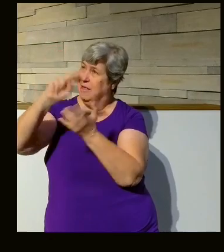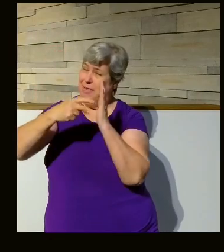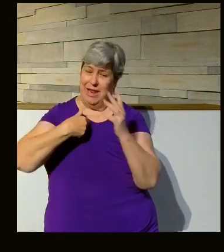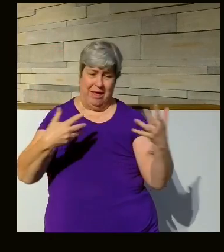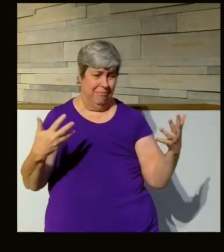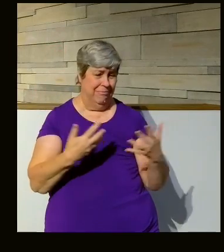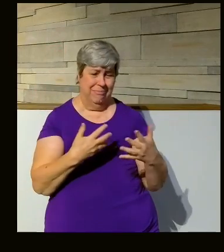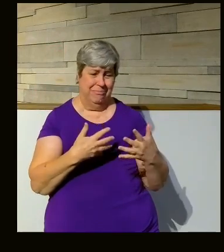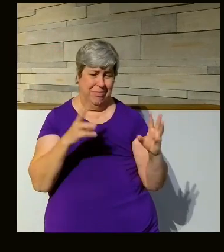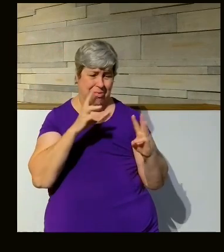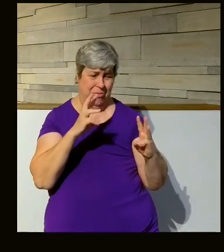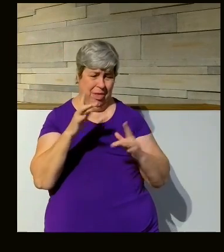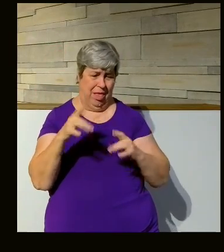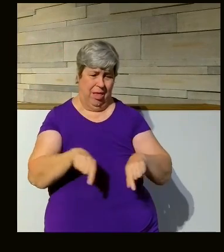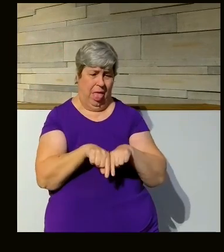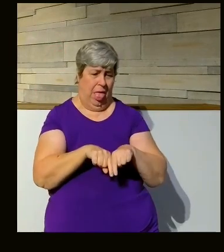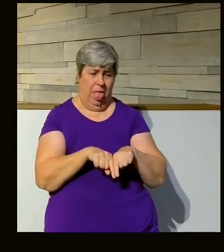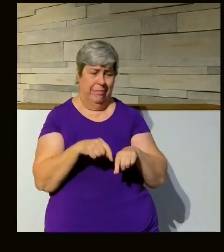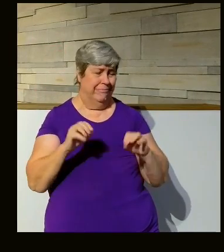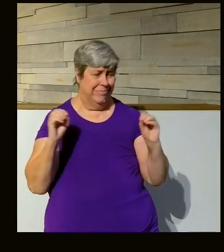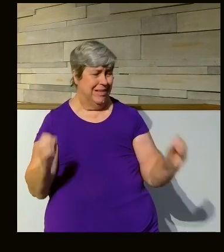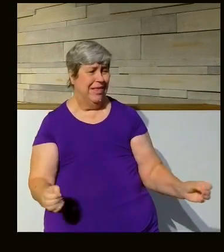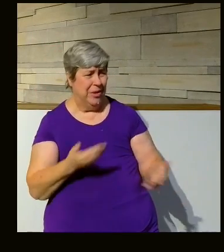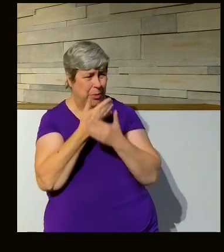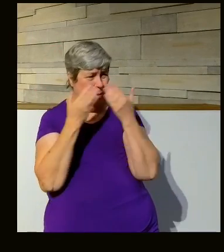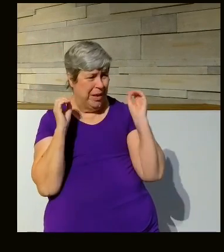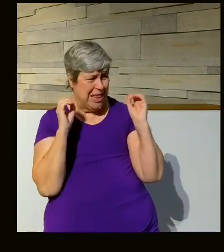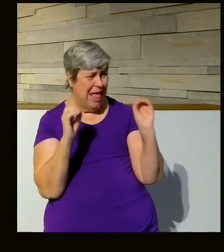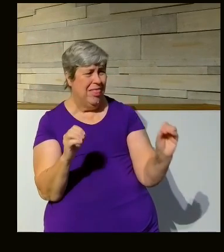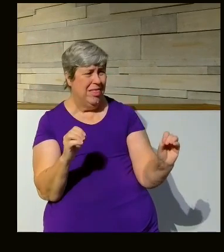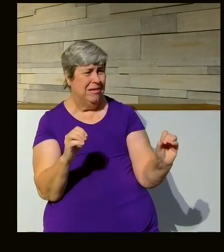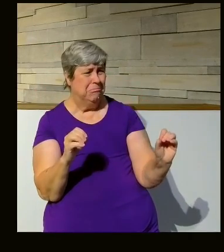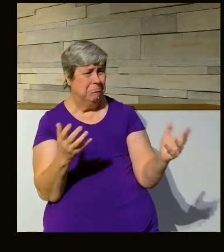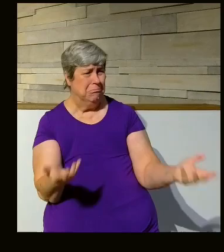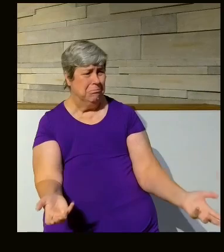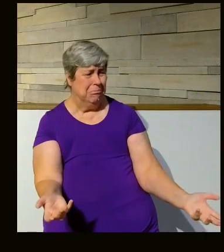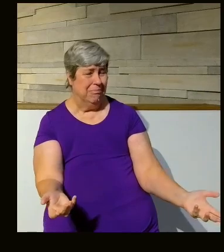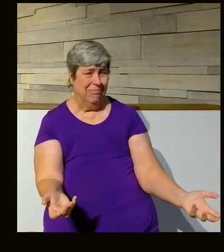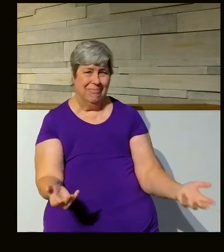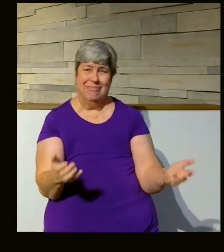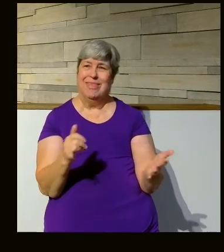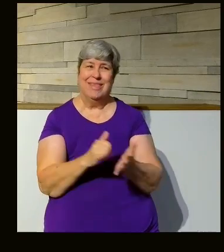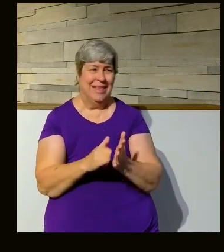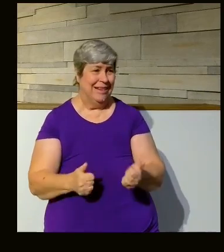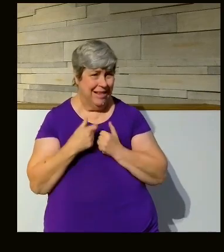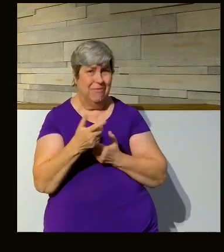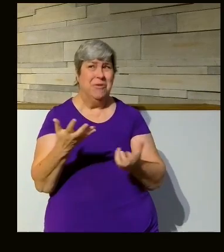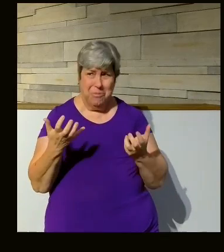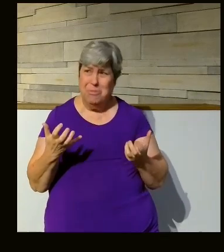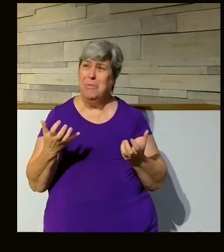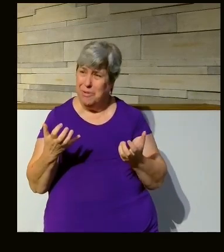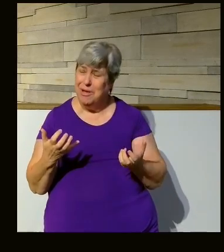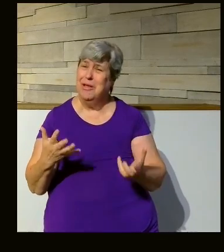nothing. That's what Paul says in Philippians chapter 4. I'm anxious about nothing. Isn't this, folks, the life that you crave? Isn't this